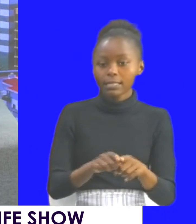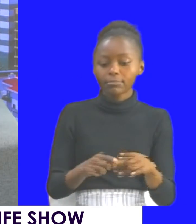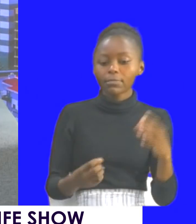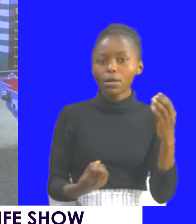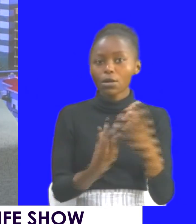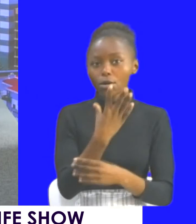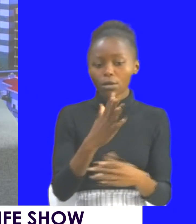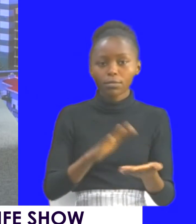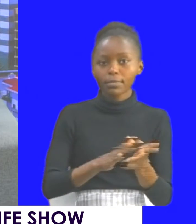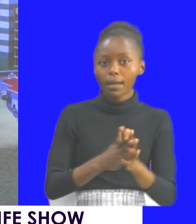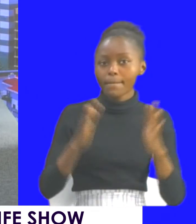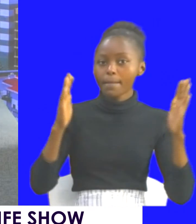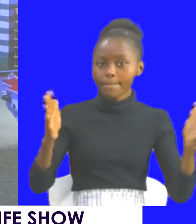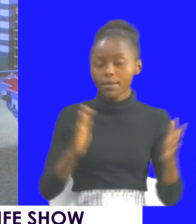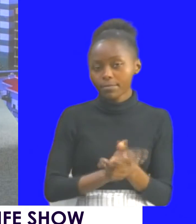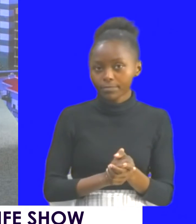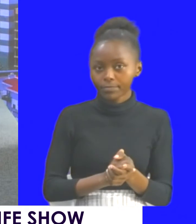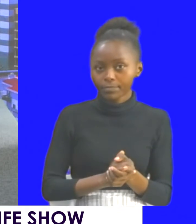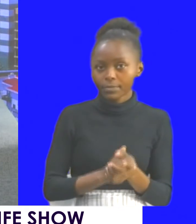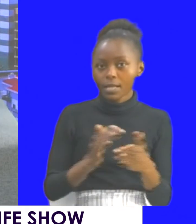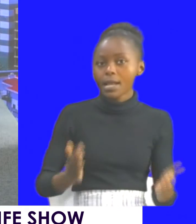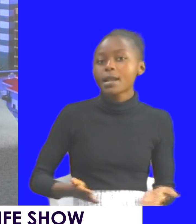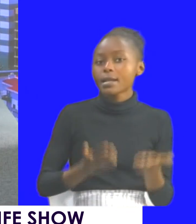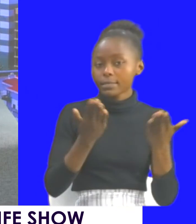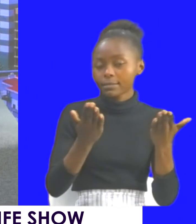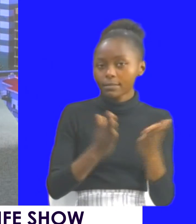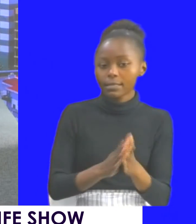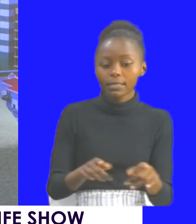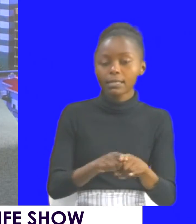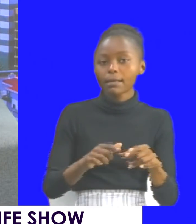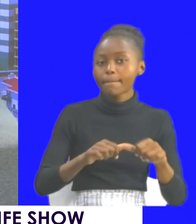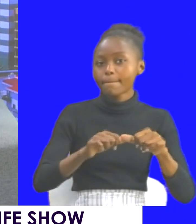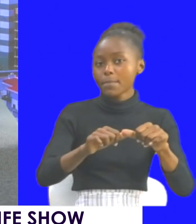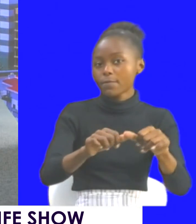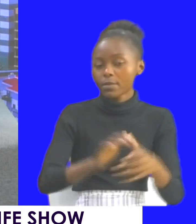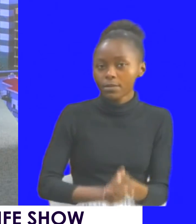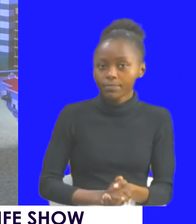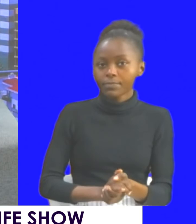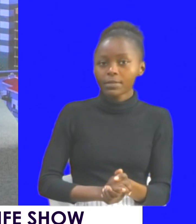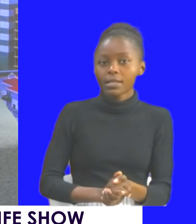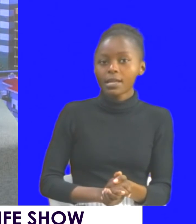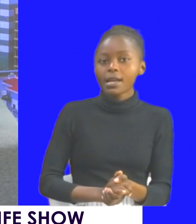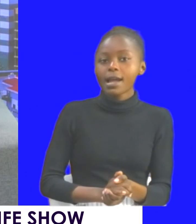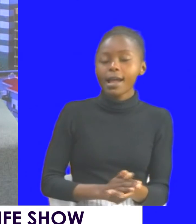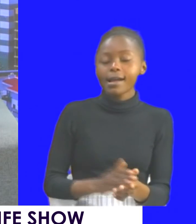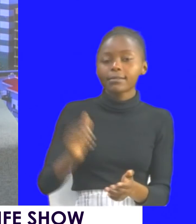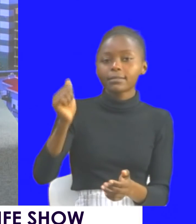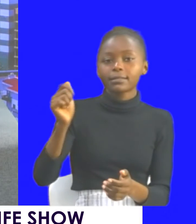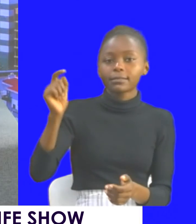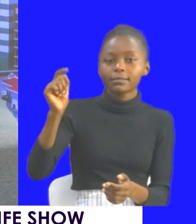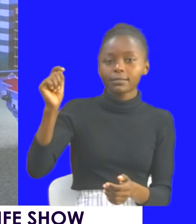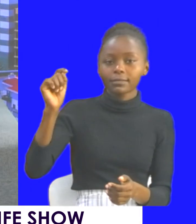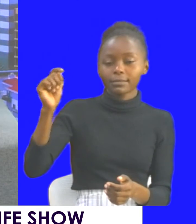enlargement, expansion, rising up, moving on is attracted to positivity. You